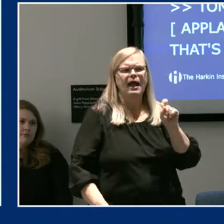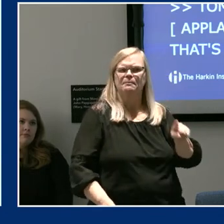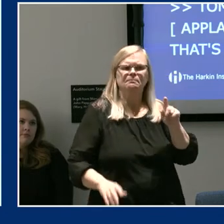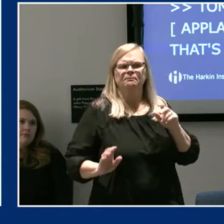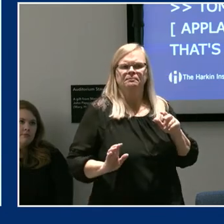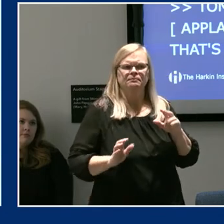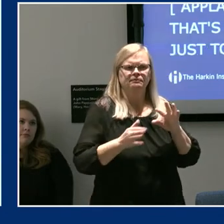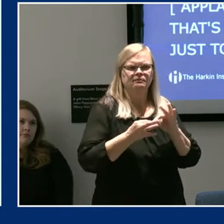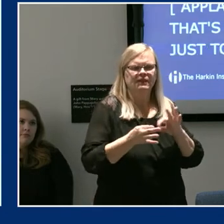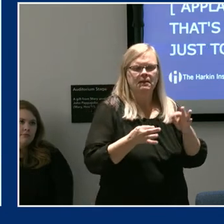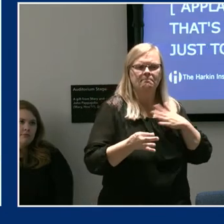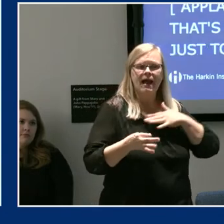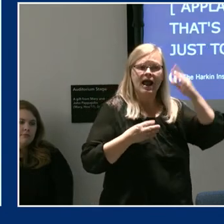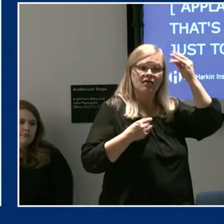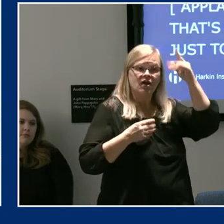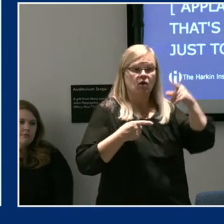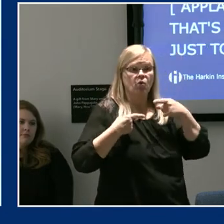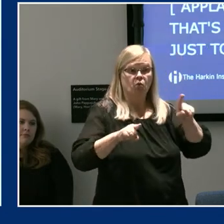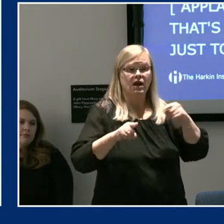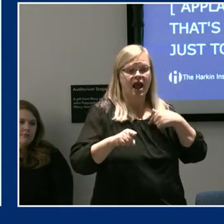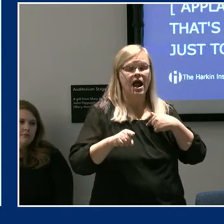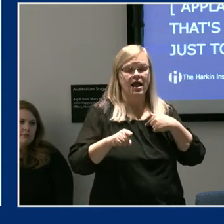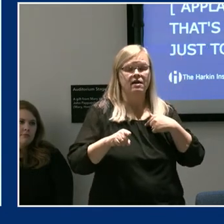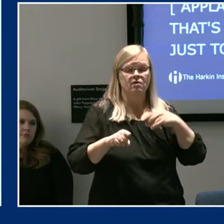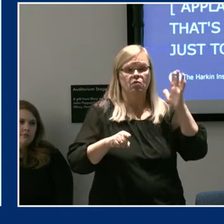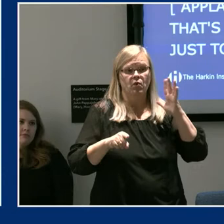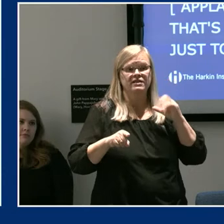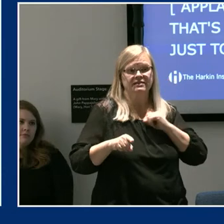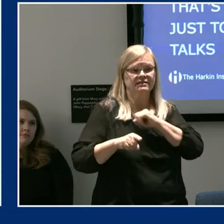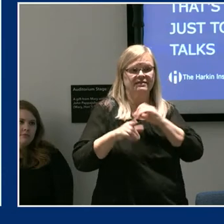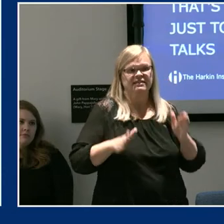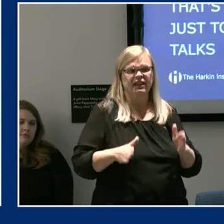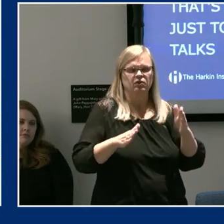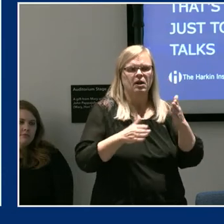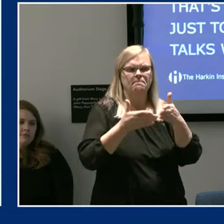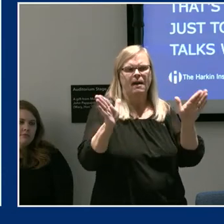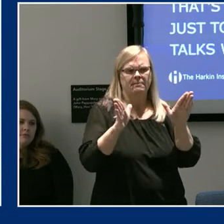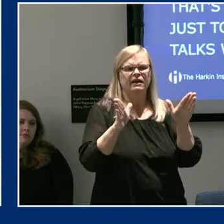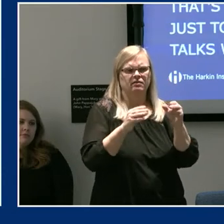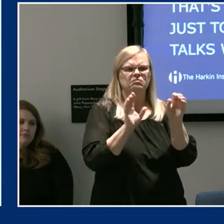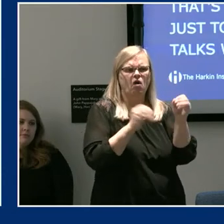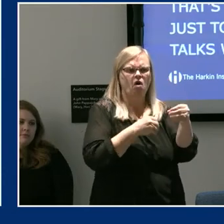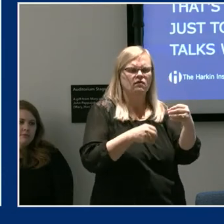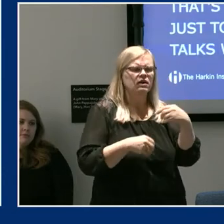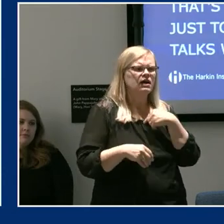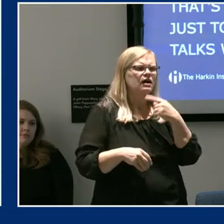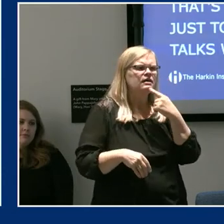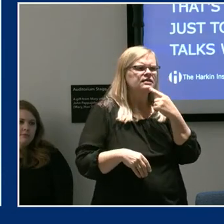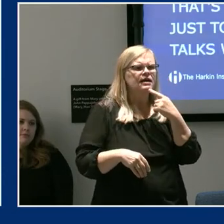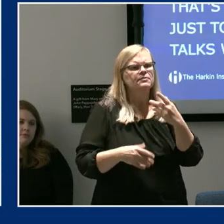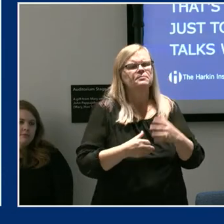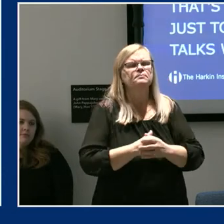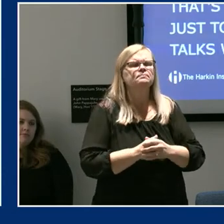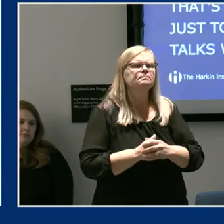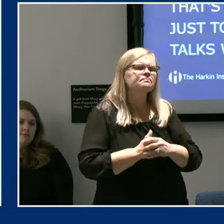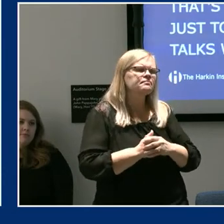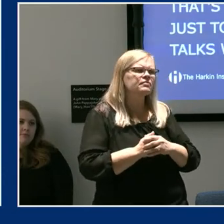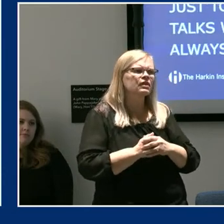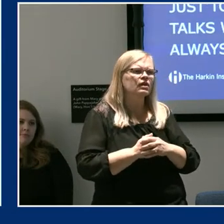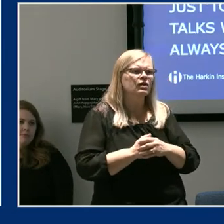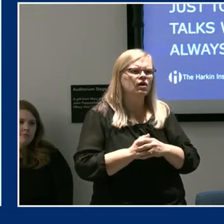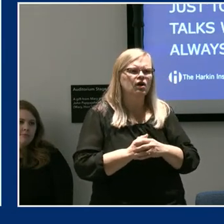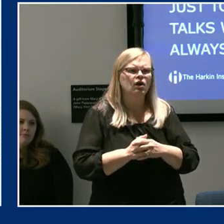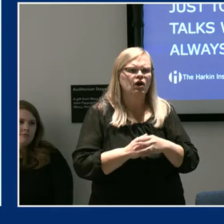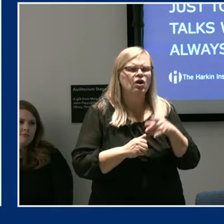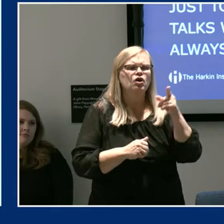in my talks with when I was in public office about this, I always pointed out, they said, well, you know, you can